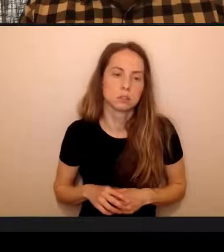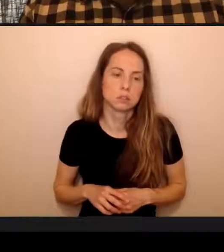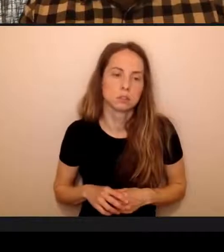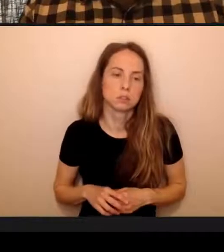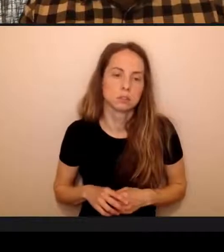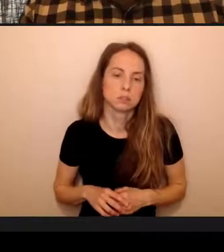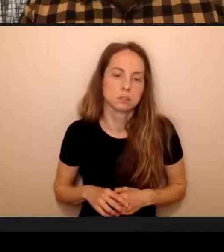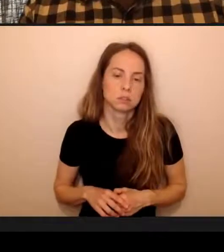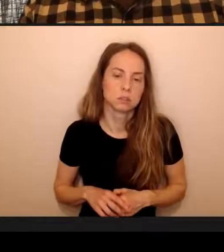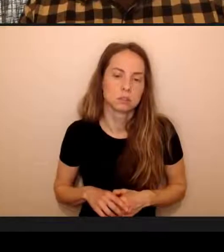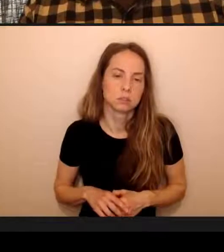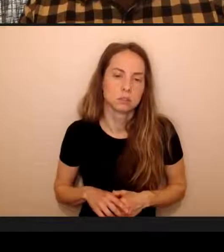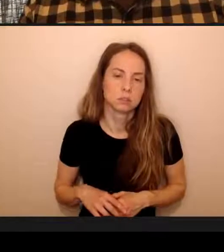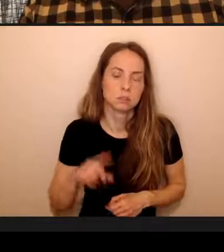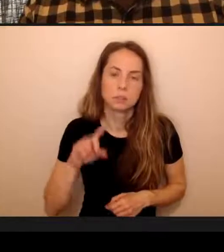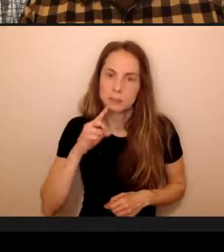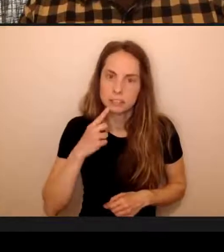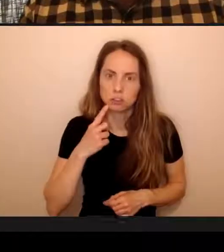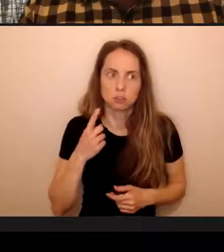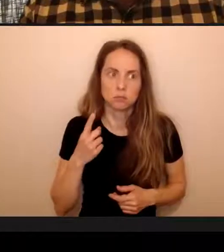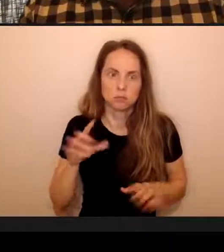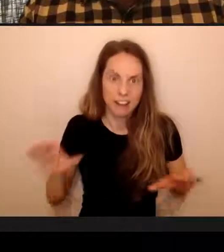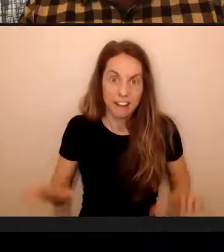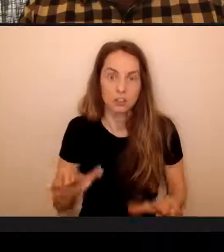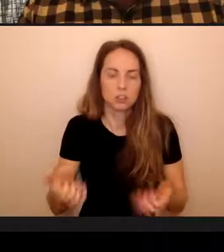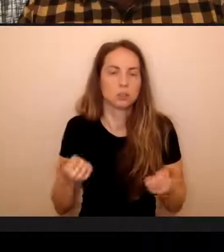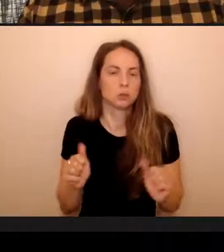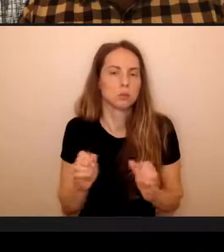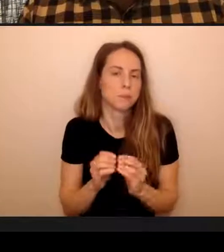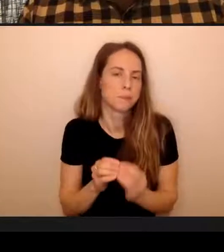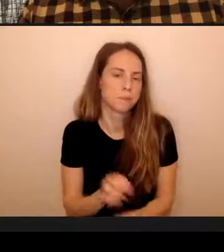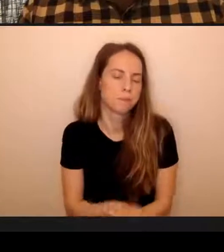major effort to try to do more.